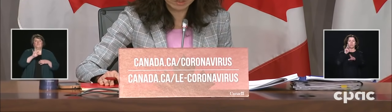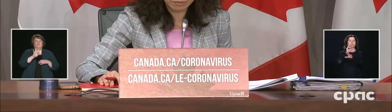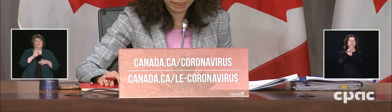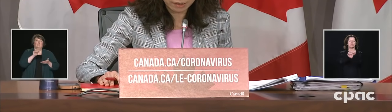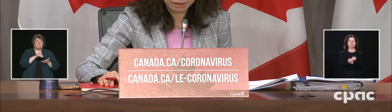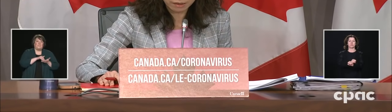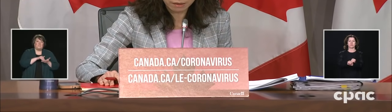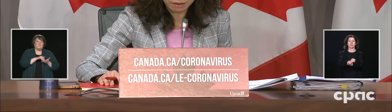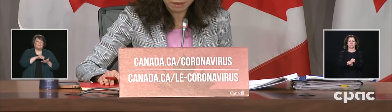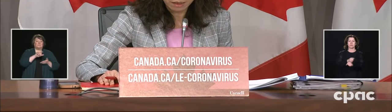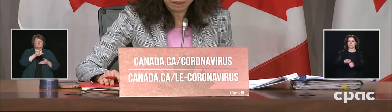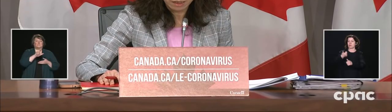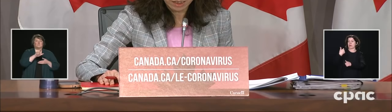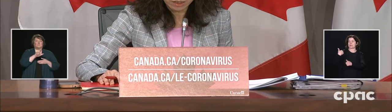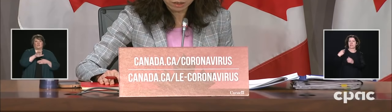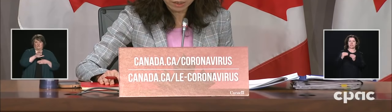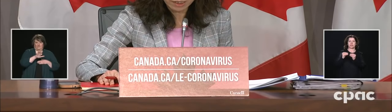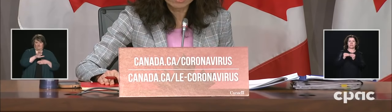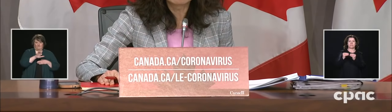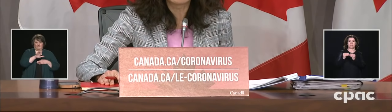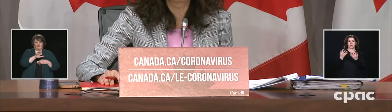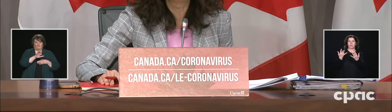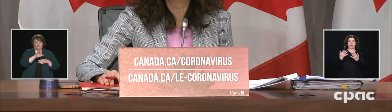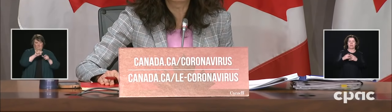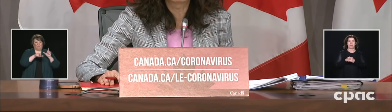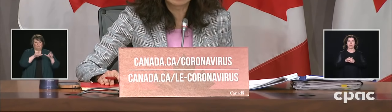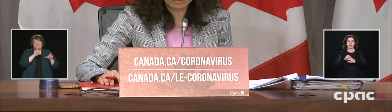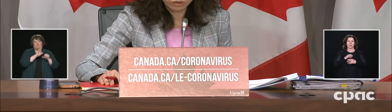49,025 confirmed cases, including